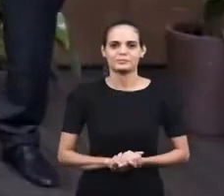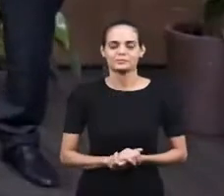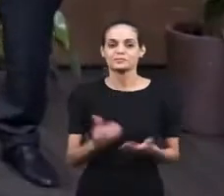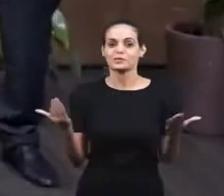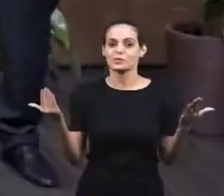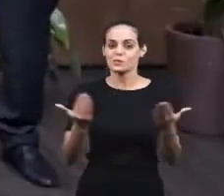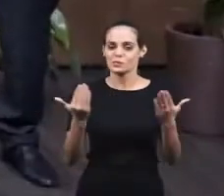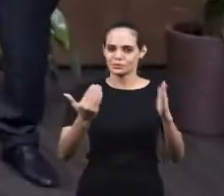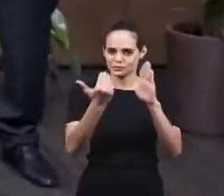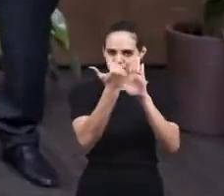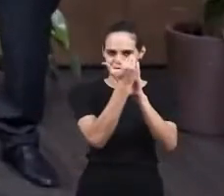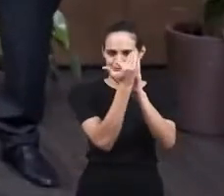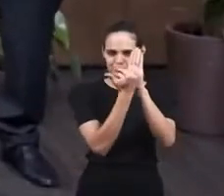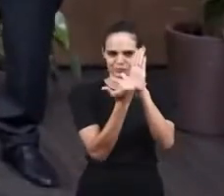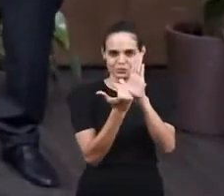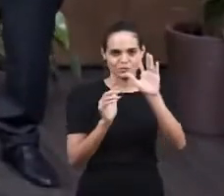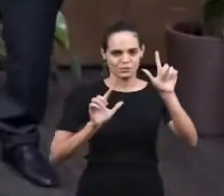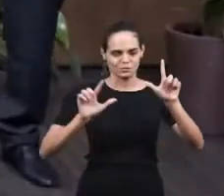Today's program